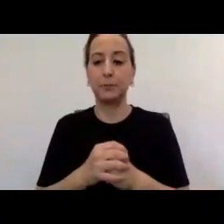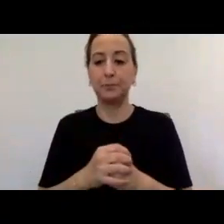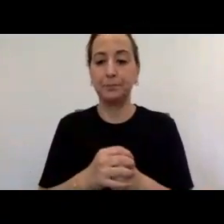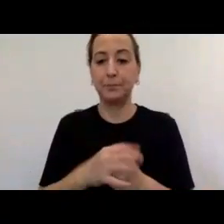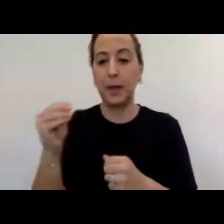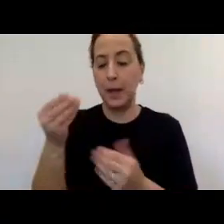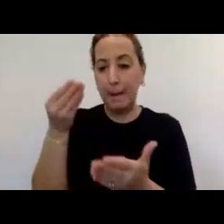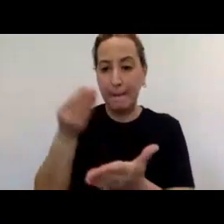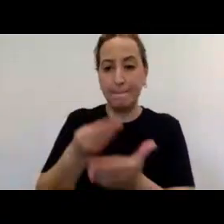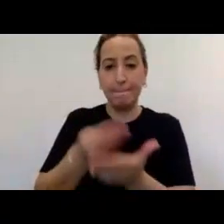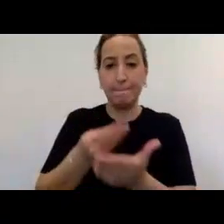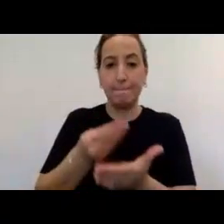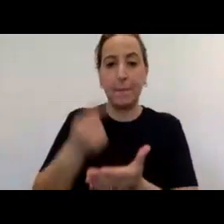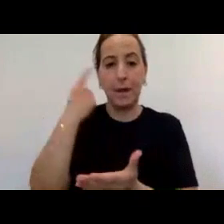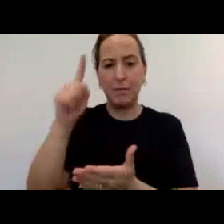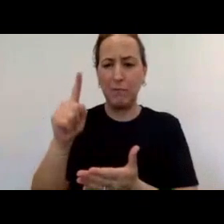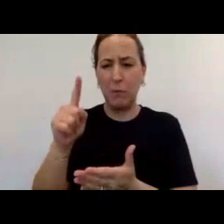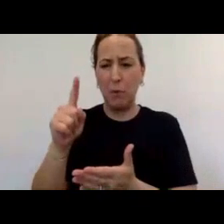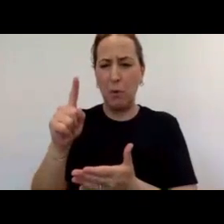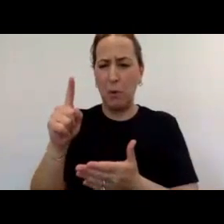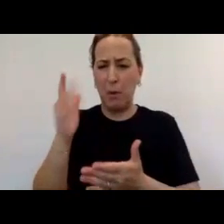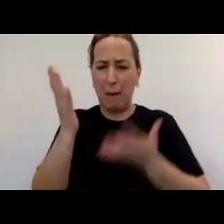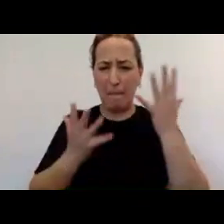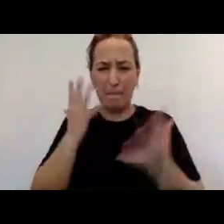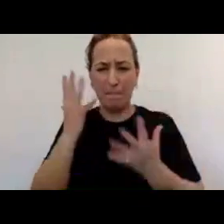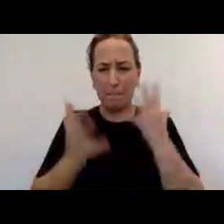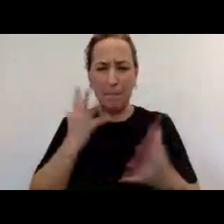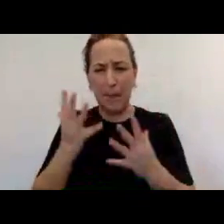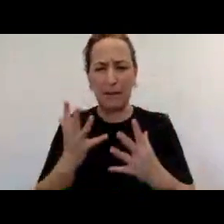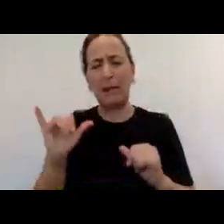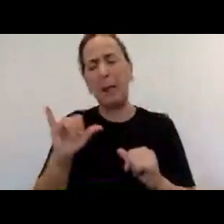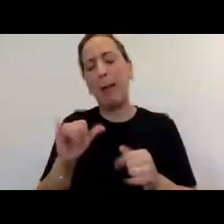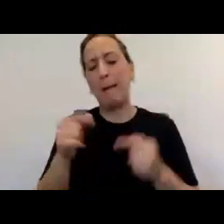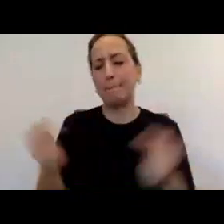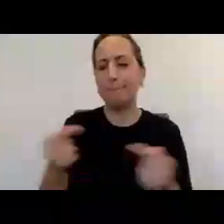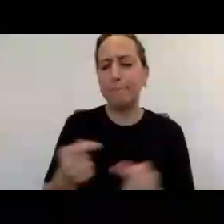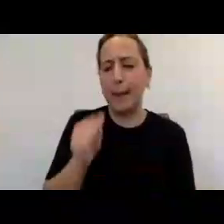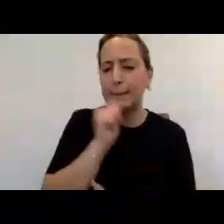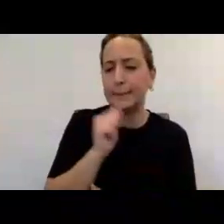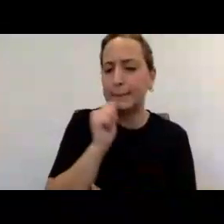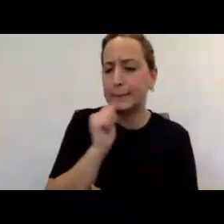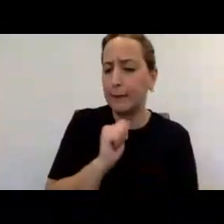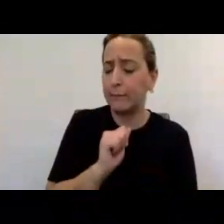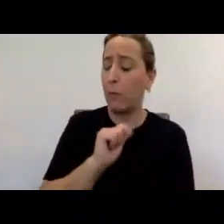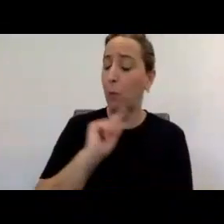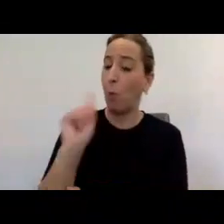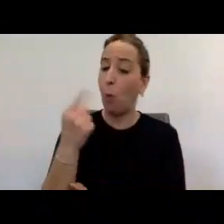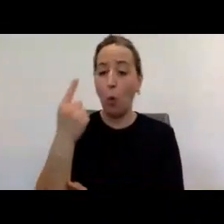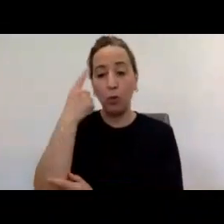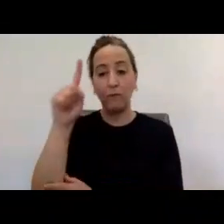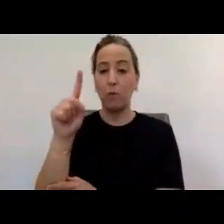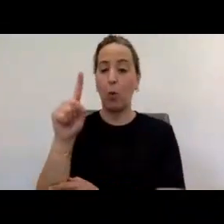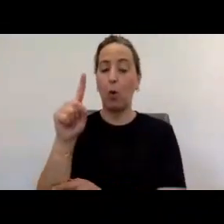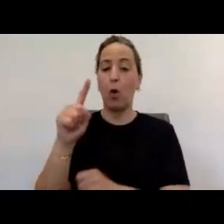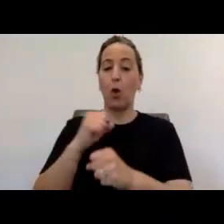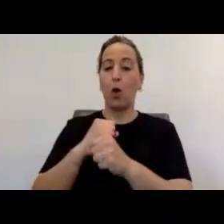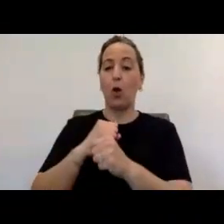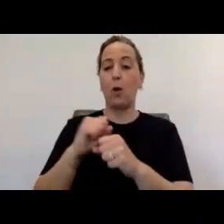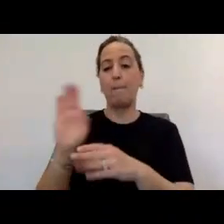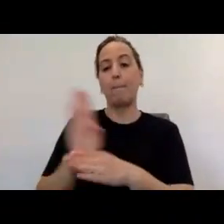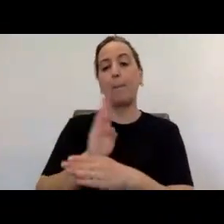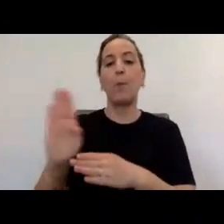for humiliation and embarrassment, that's pretty similar to pain and suffering, and that's only for our housing and commercial property cases. That is